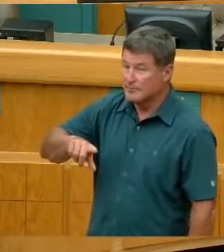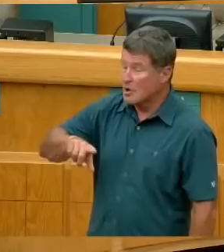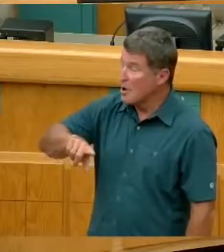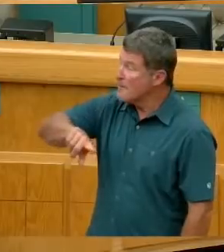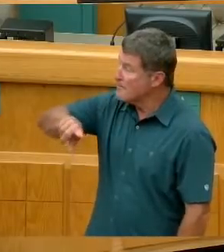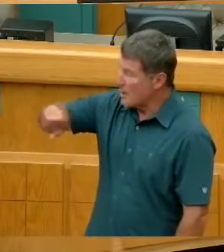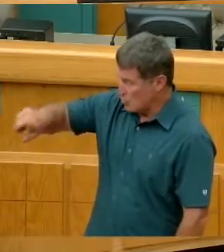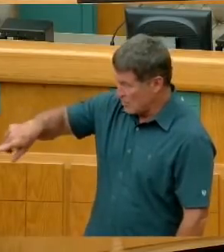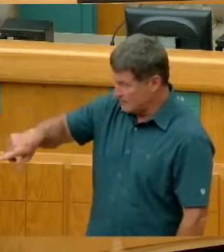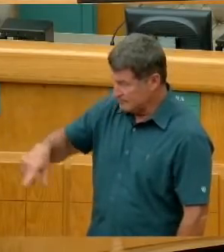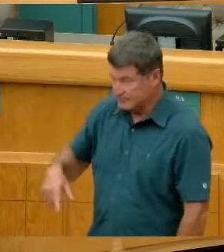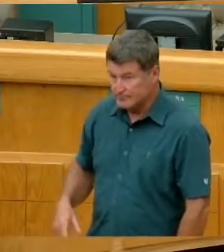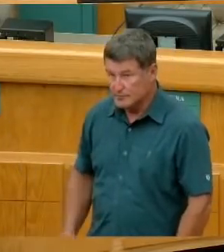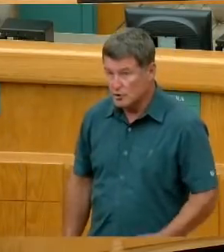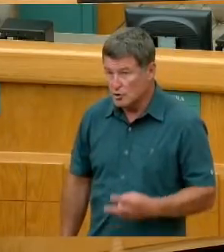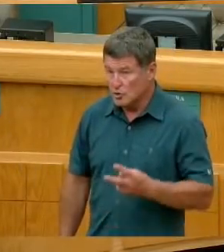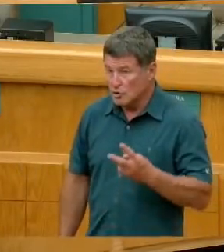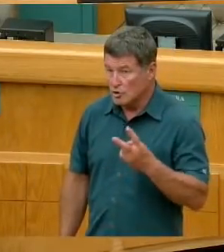Yeah.